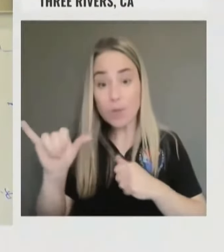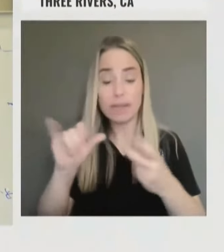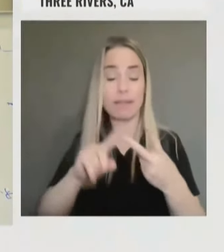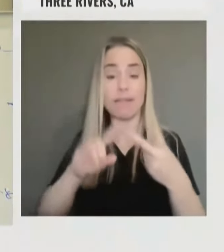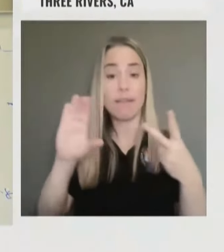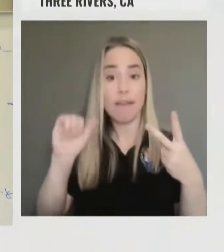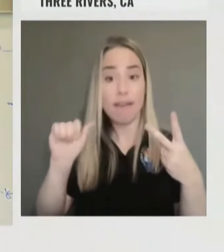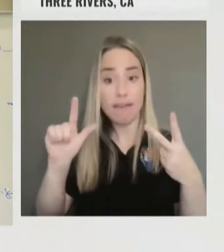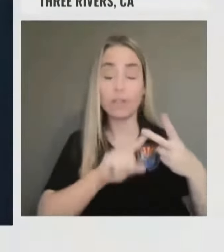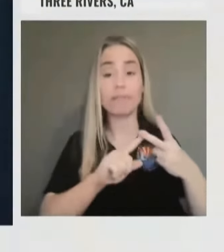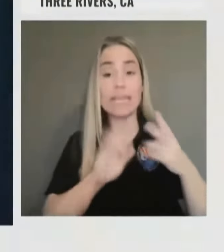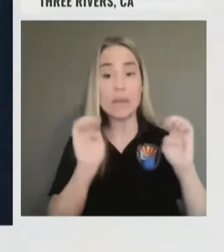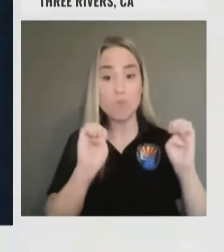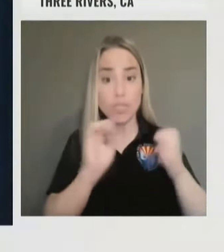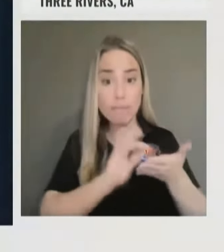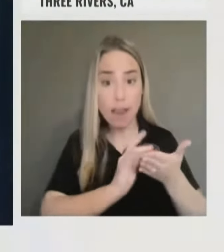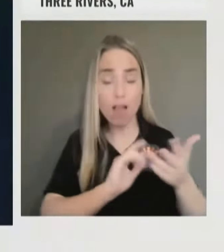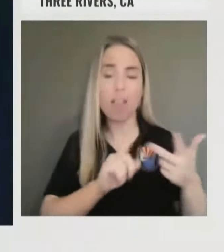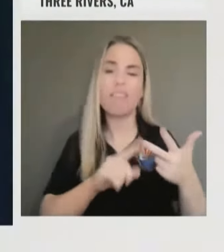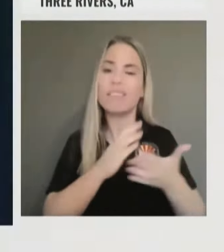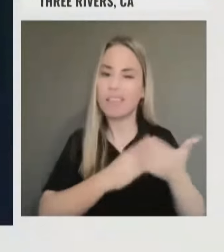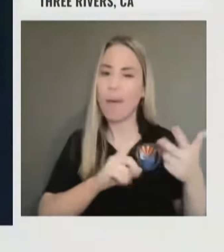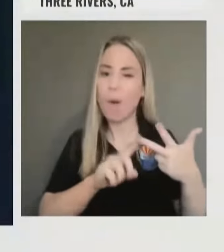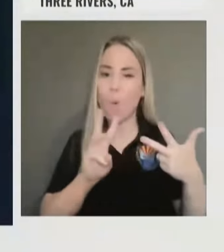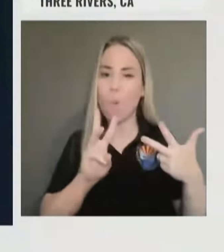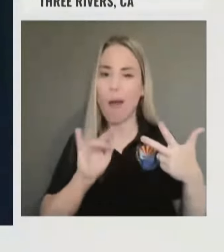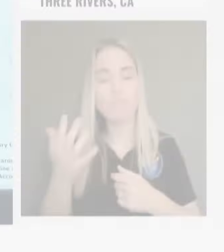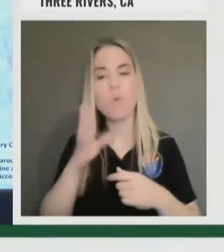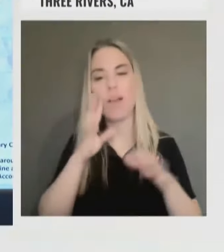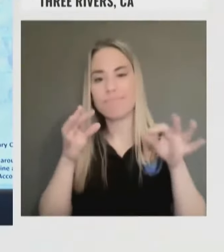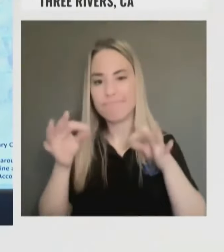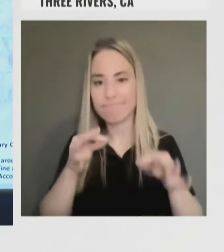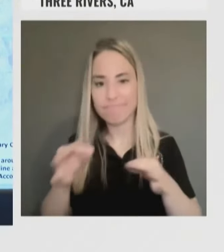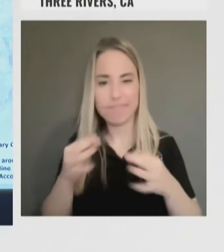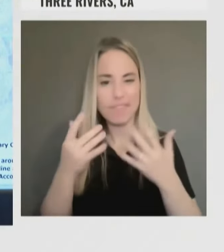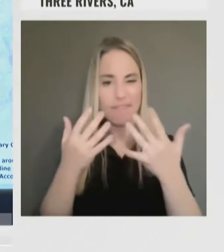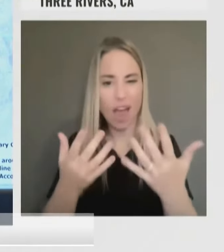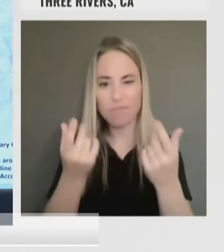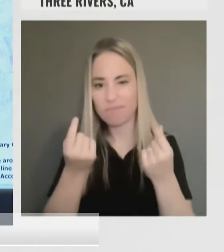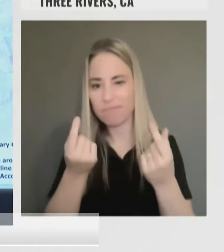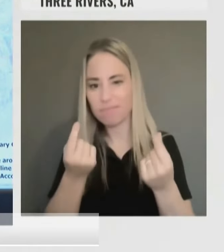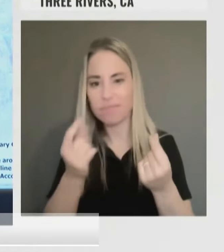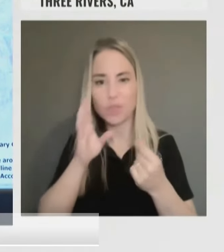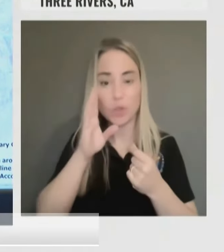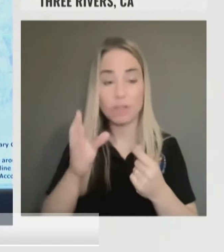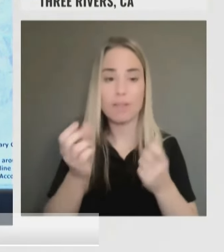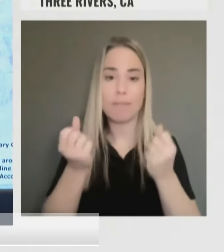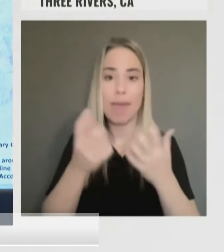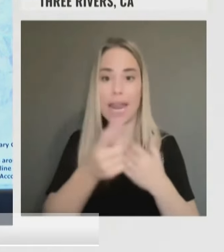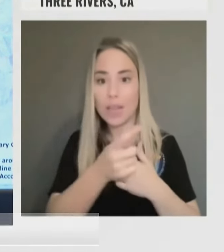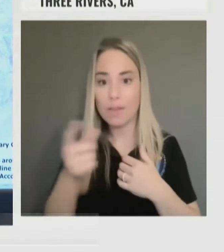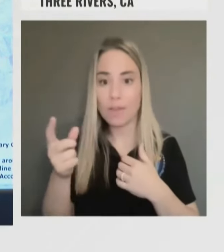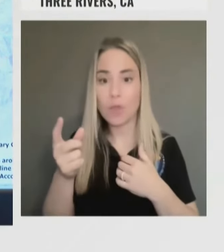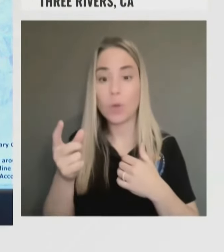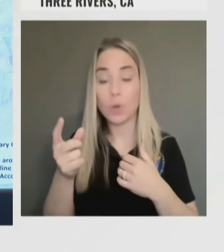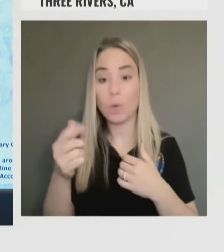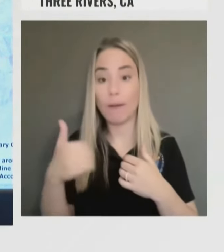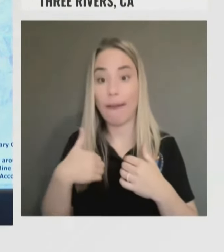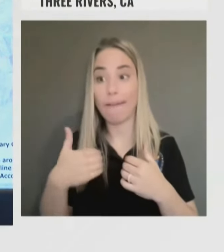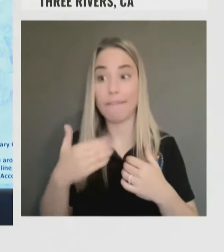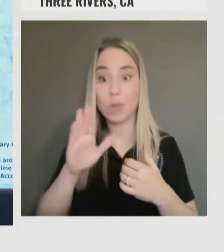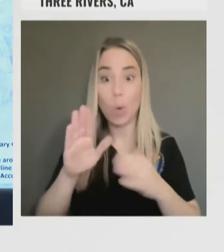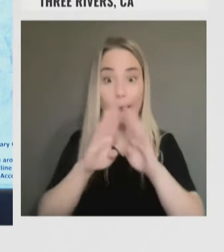and national park officials gave an update on the coffee pot fire. Sure, a lot of people in this room are staring up at the hill from their front yard or their